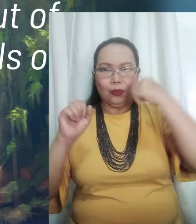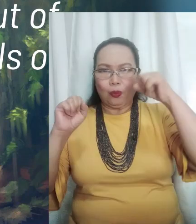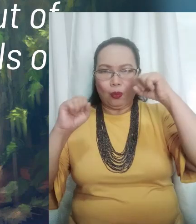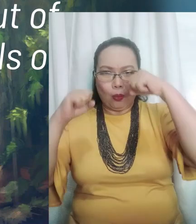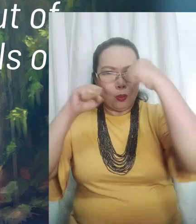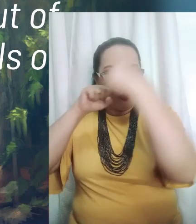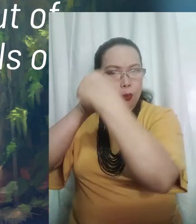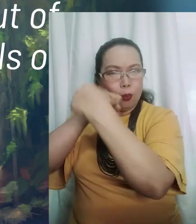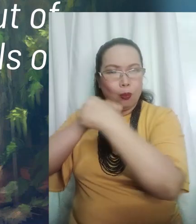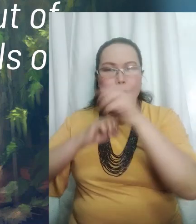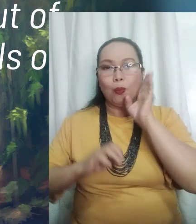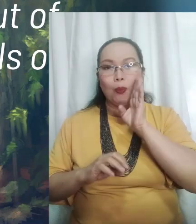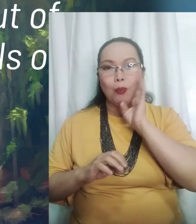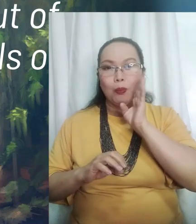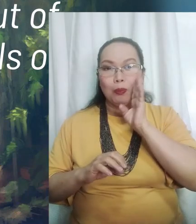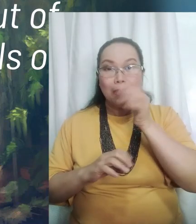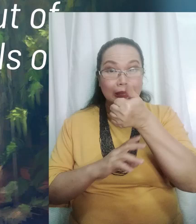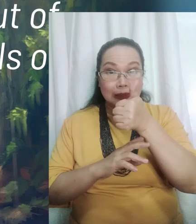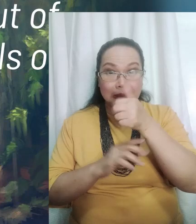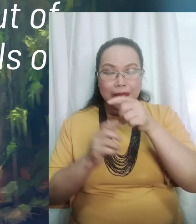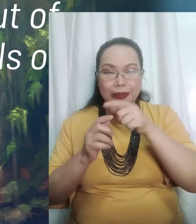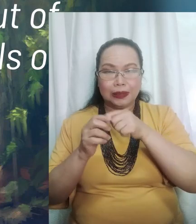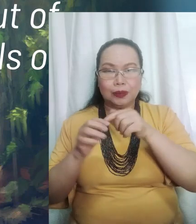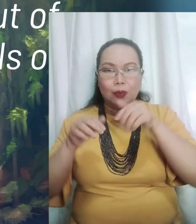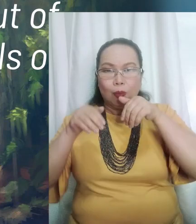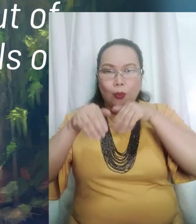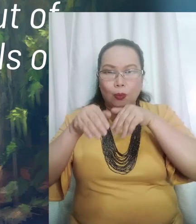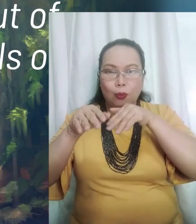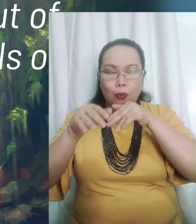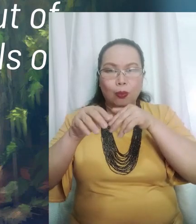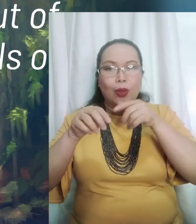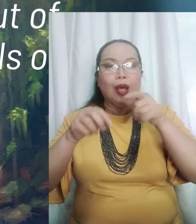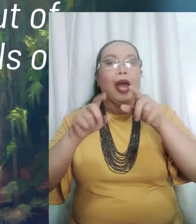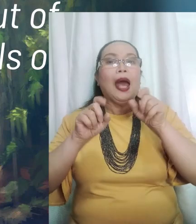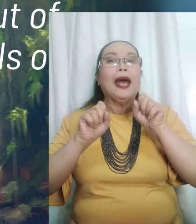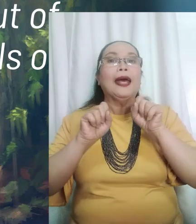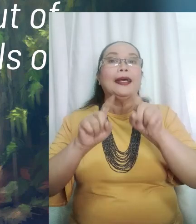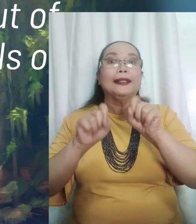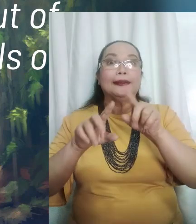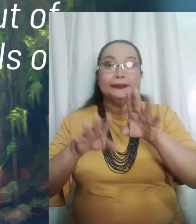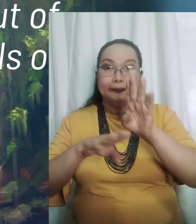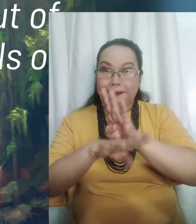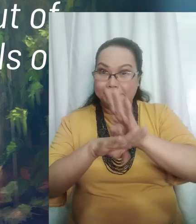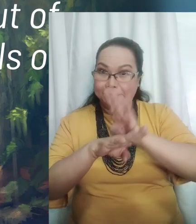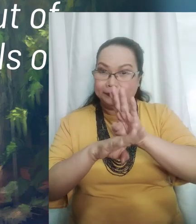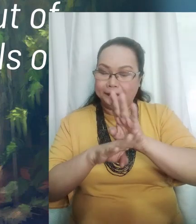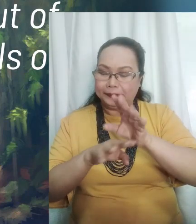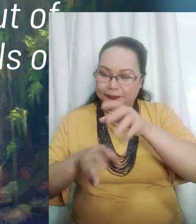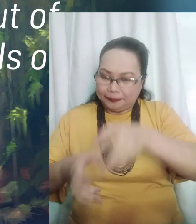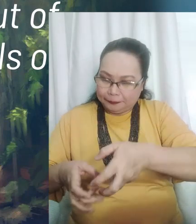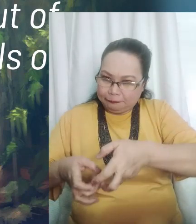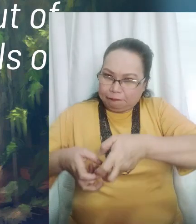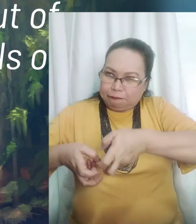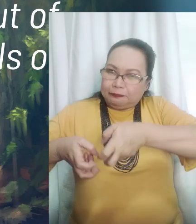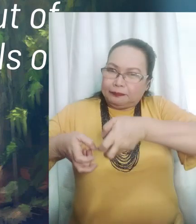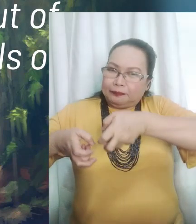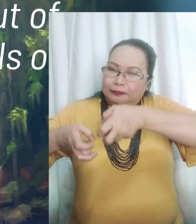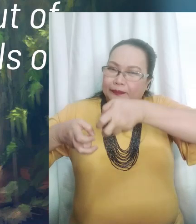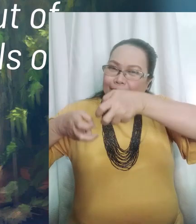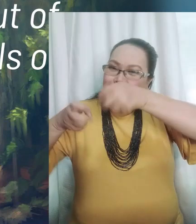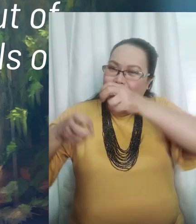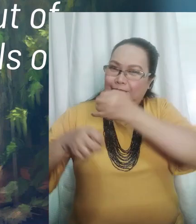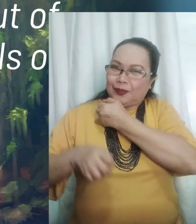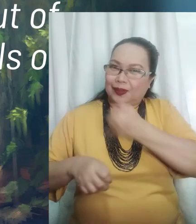brothers agreed. So when the Midianite merchants came by, his brothers pulled Joseph up out of the